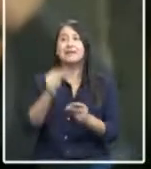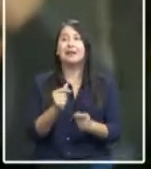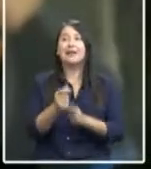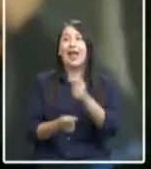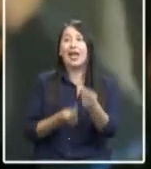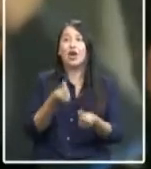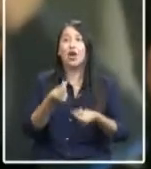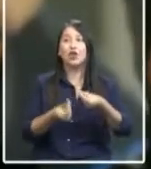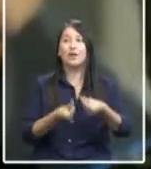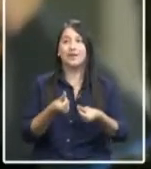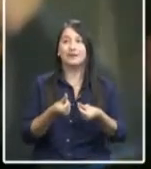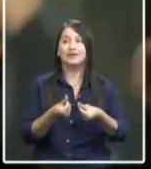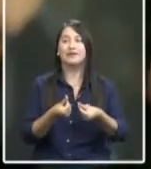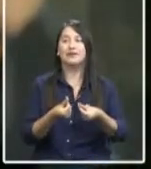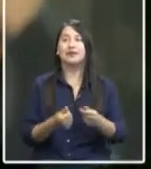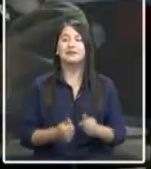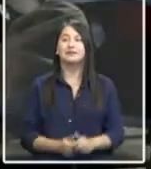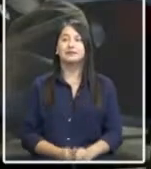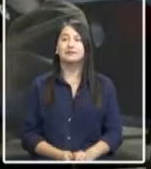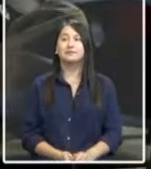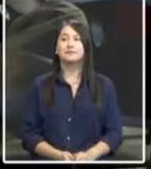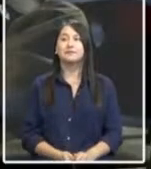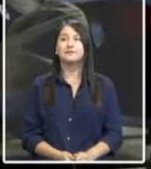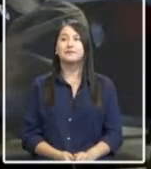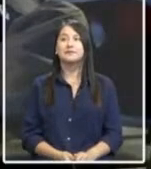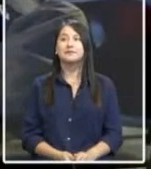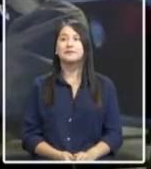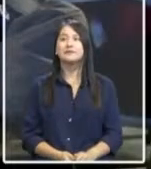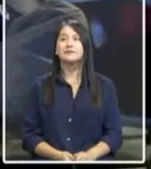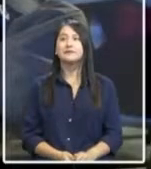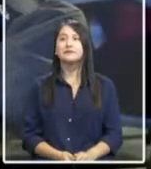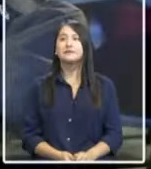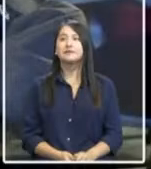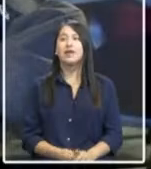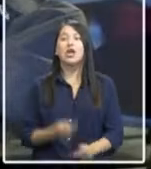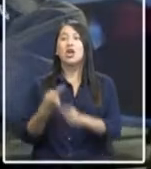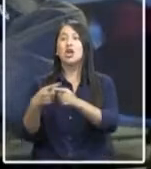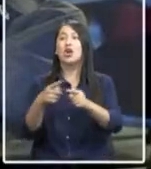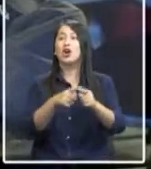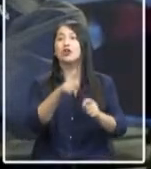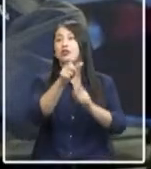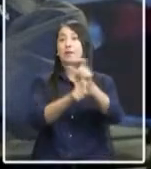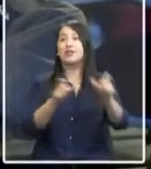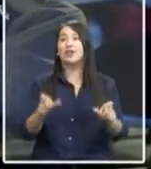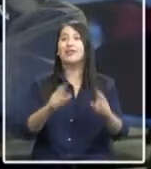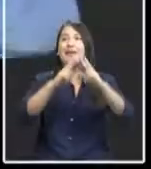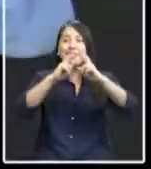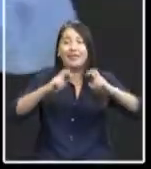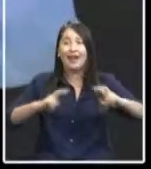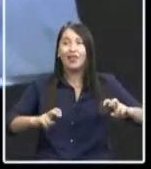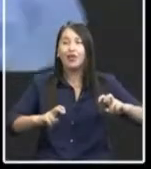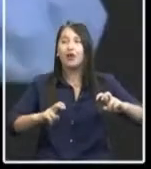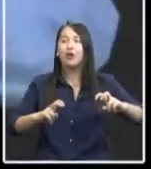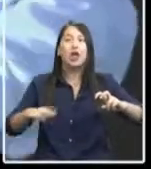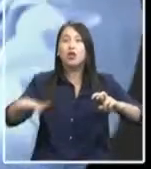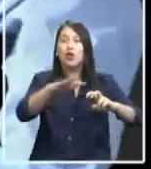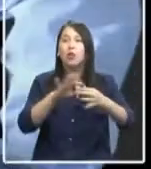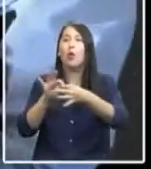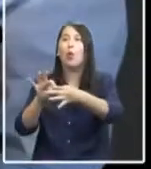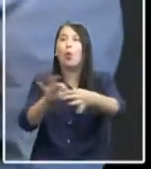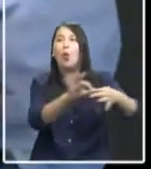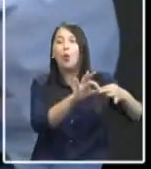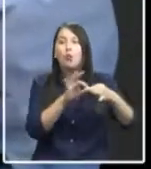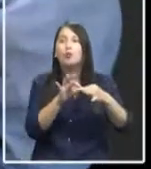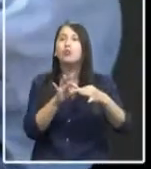with people who are philosophers or economists or people from all over the realm of science